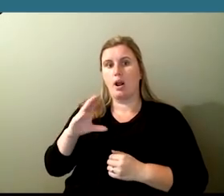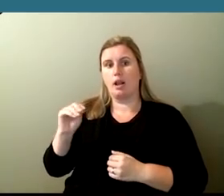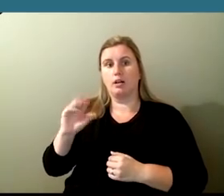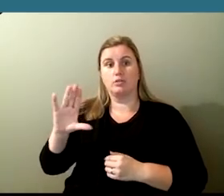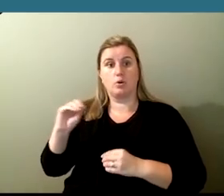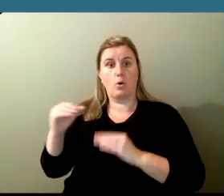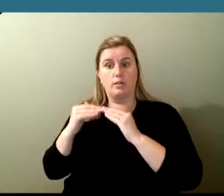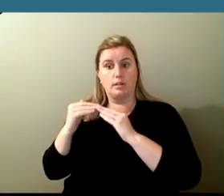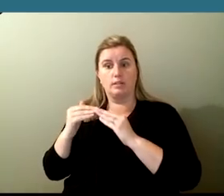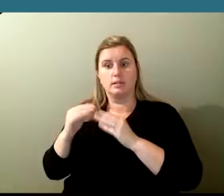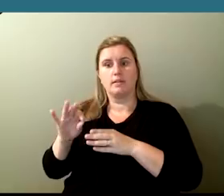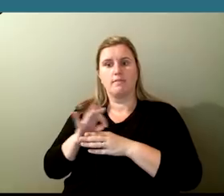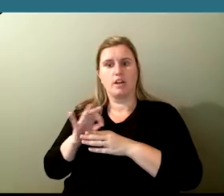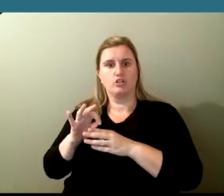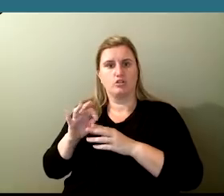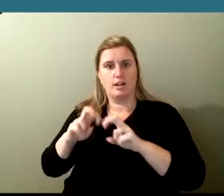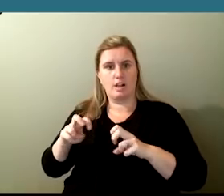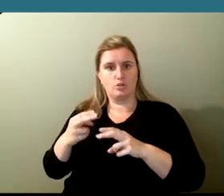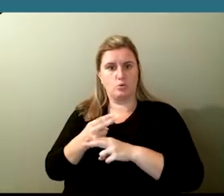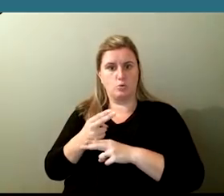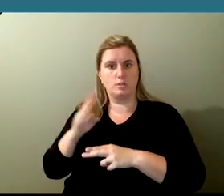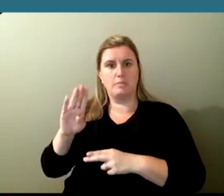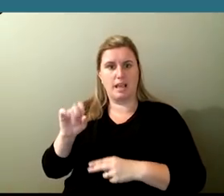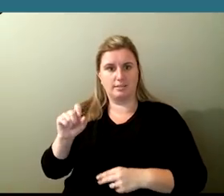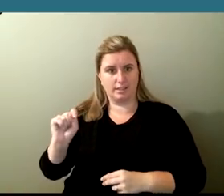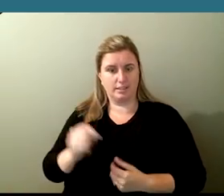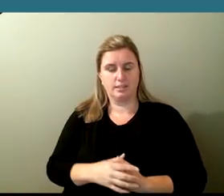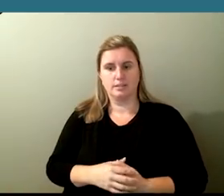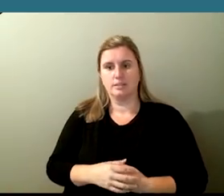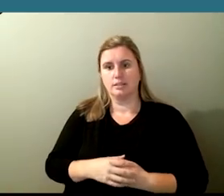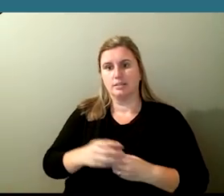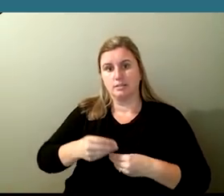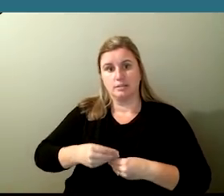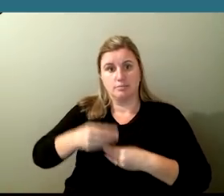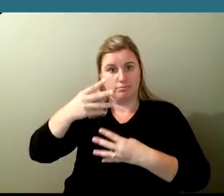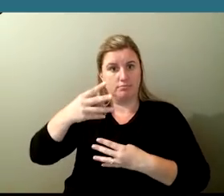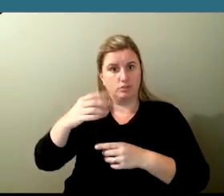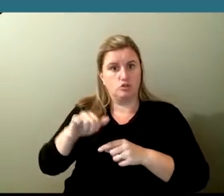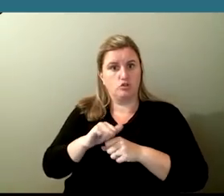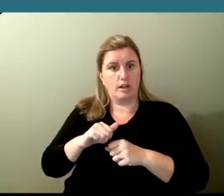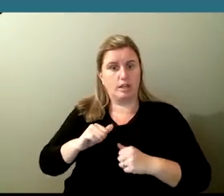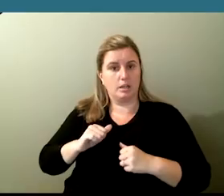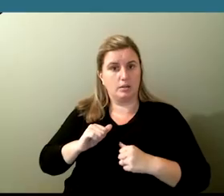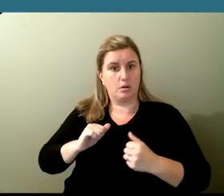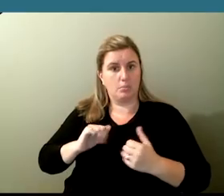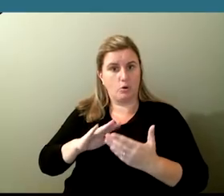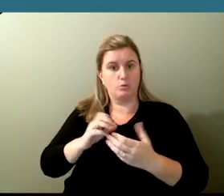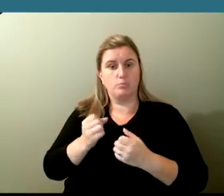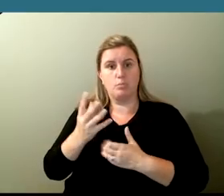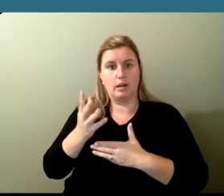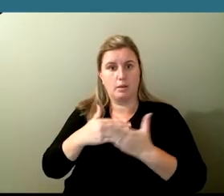conducting functional analysis. So as we can see, it's a really versatile training approach,